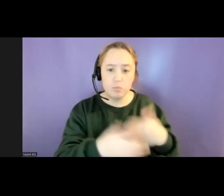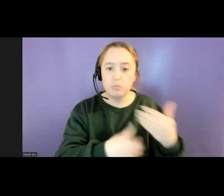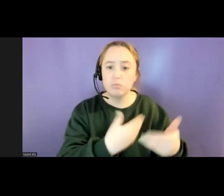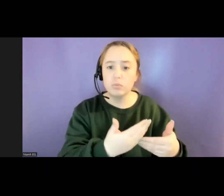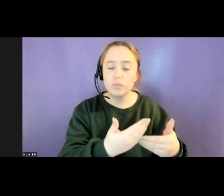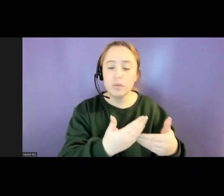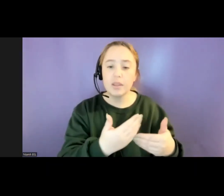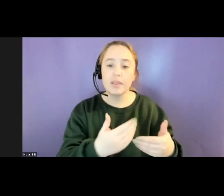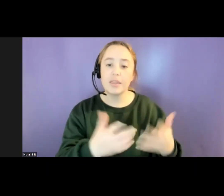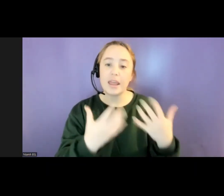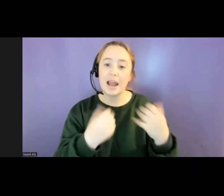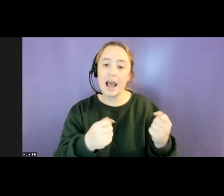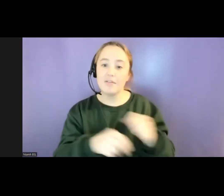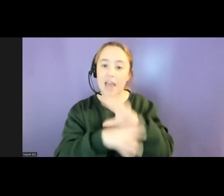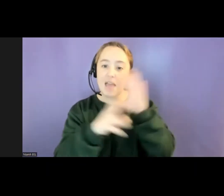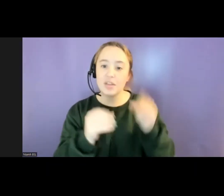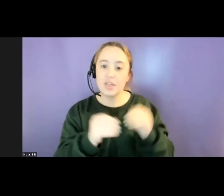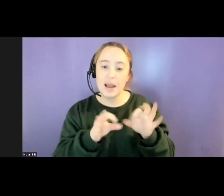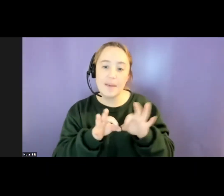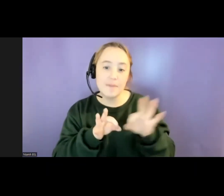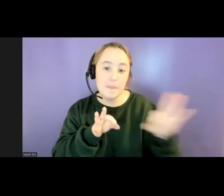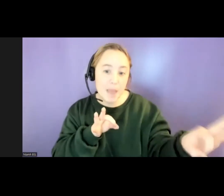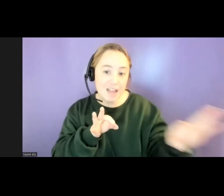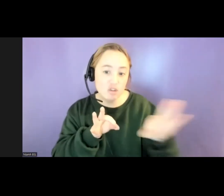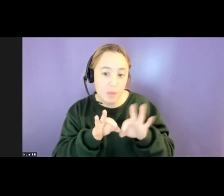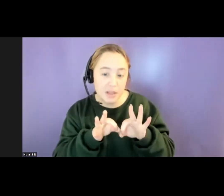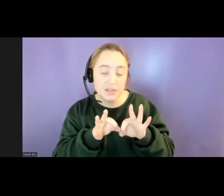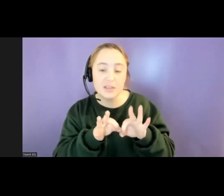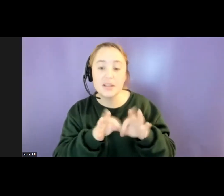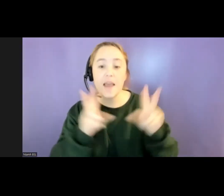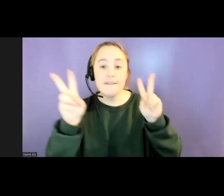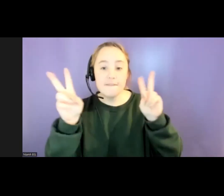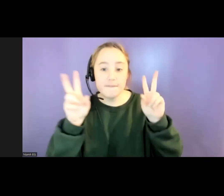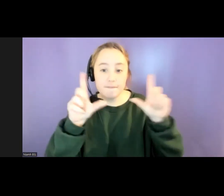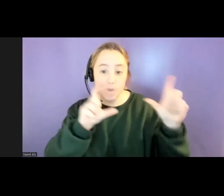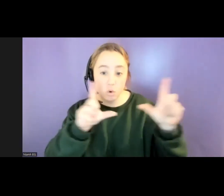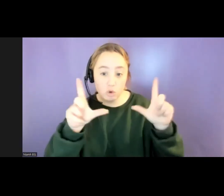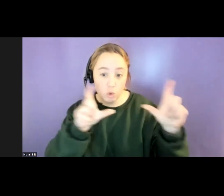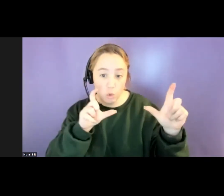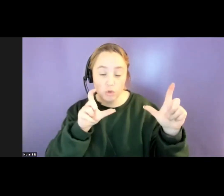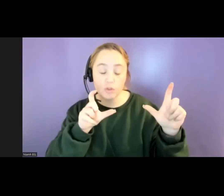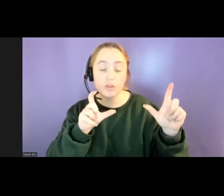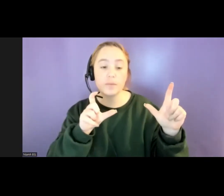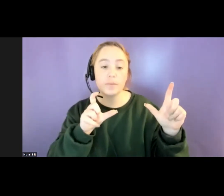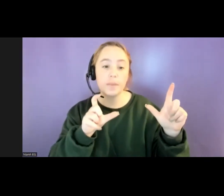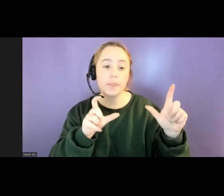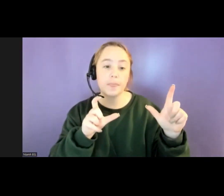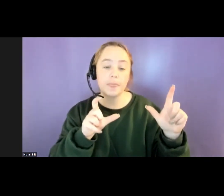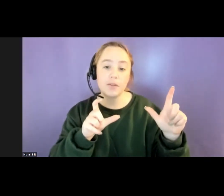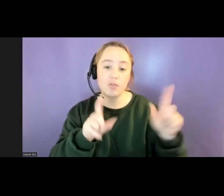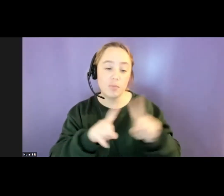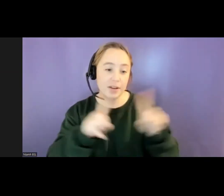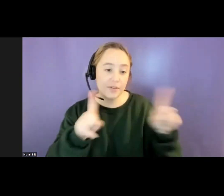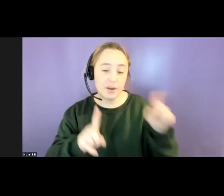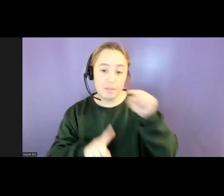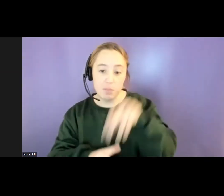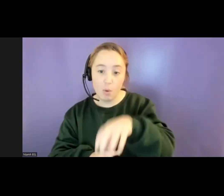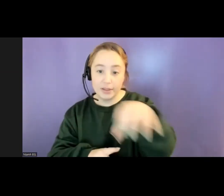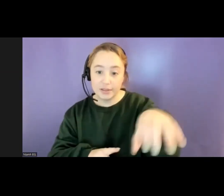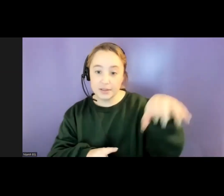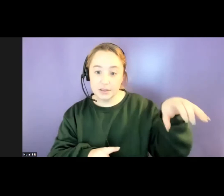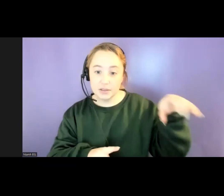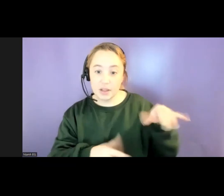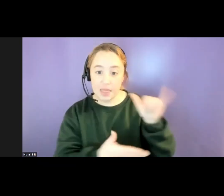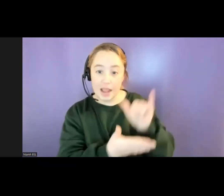all the measurements from various points. It has photos of various points within the airport, and it gives you a really good idea of